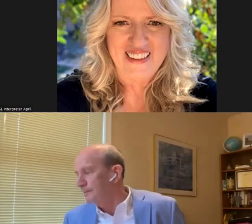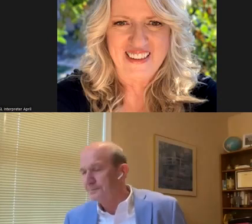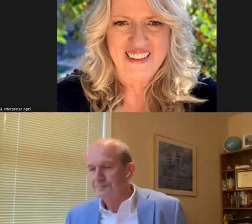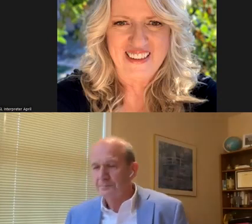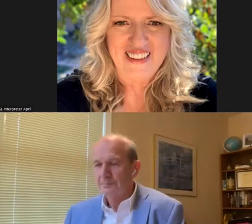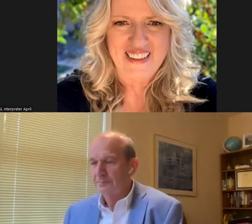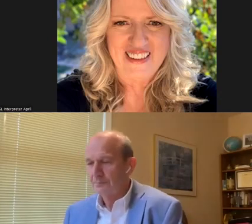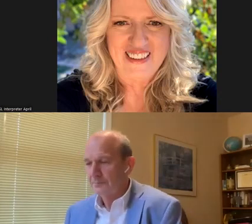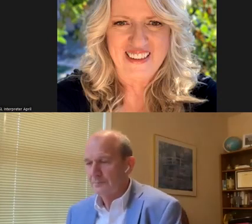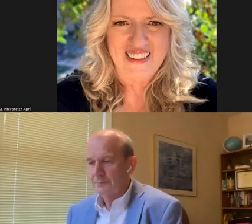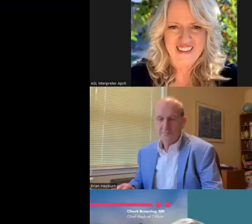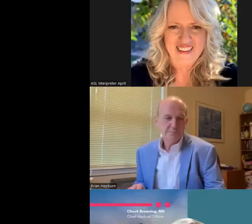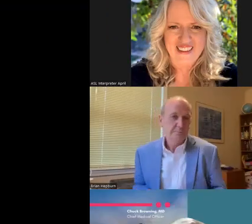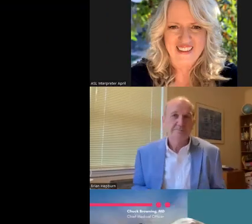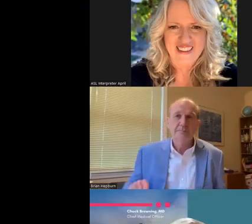federal updates.